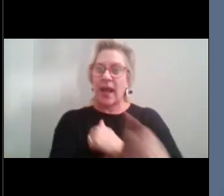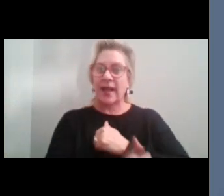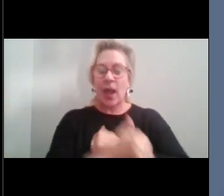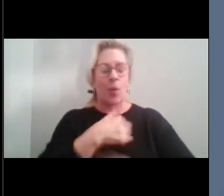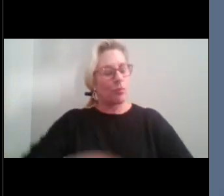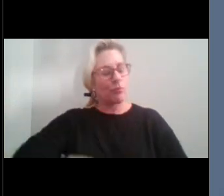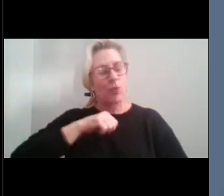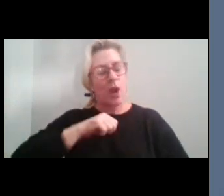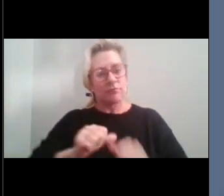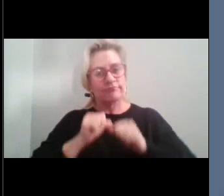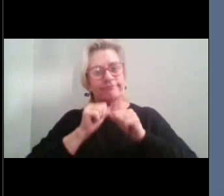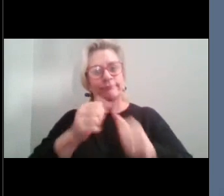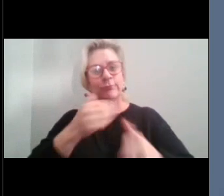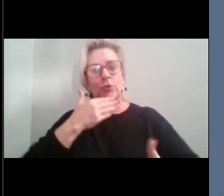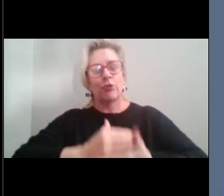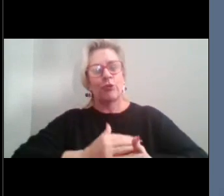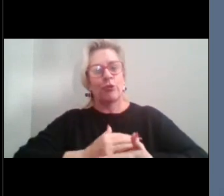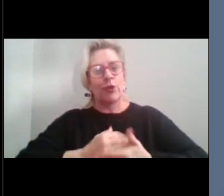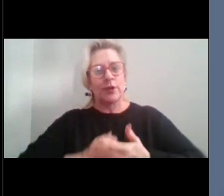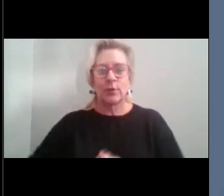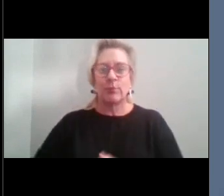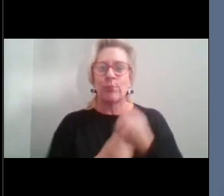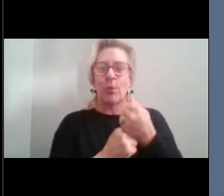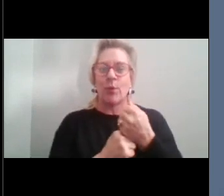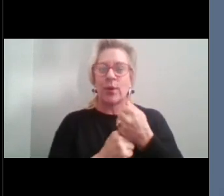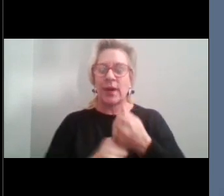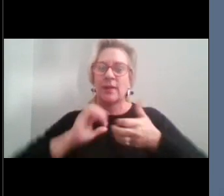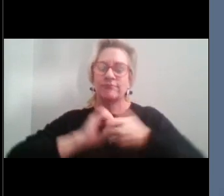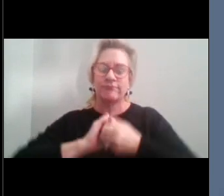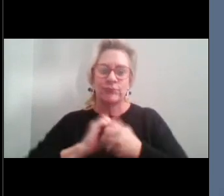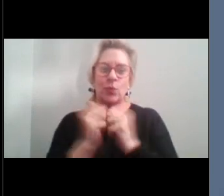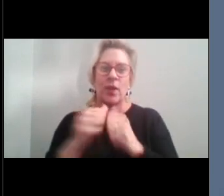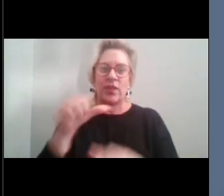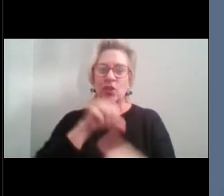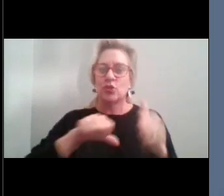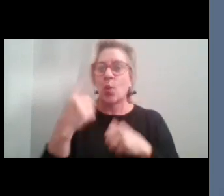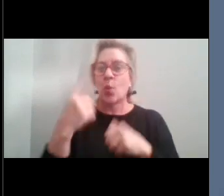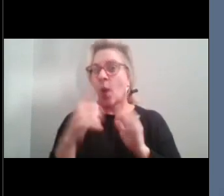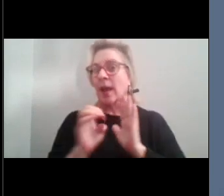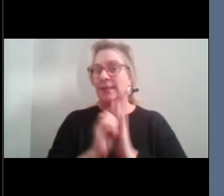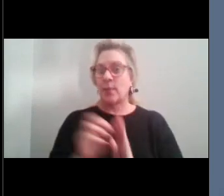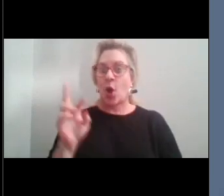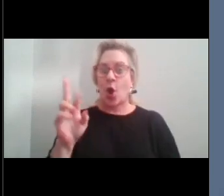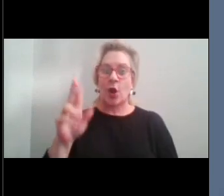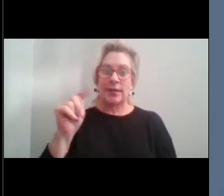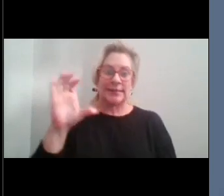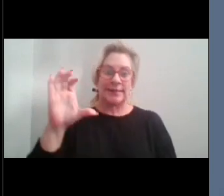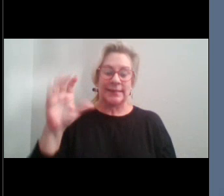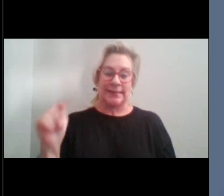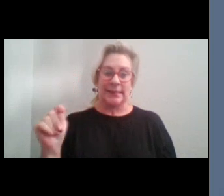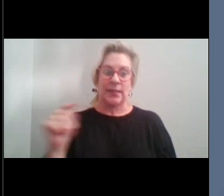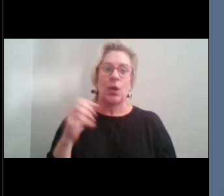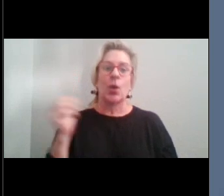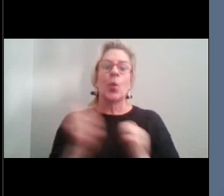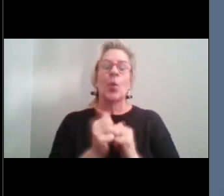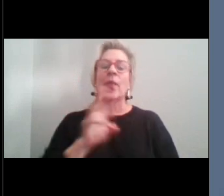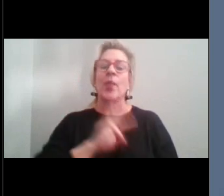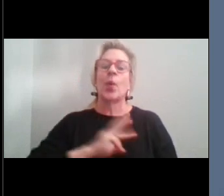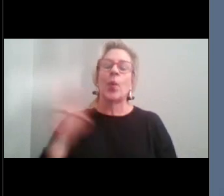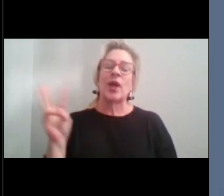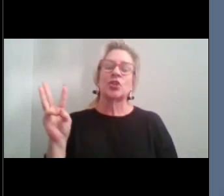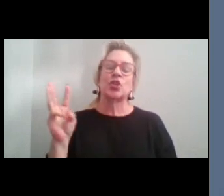maintain strong ties and support for our tribal governments. One example here at RCTC and with the Western County Regional